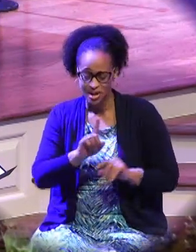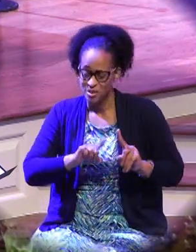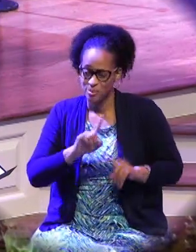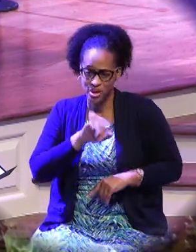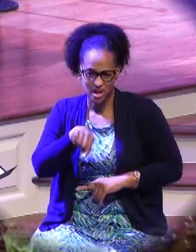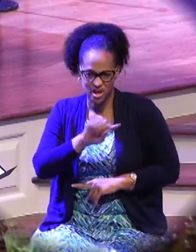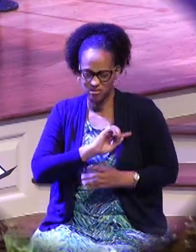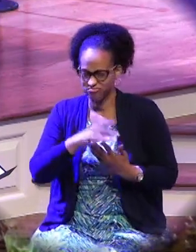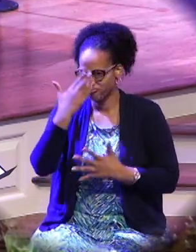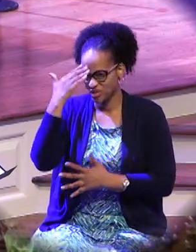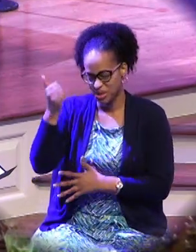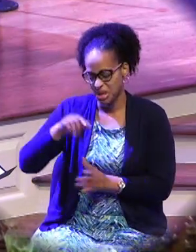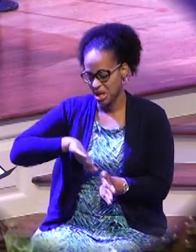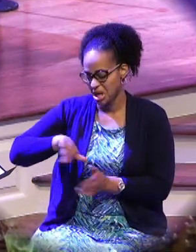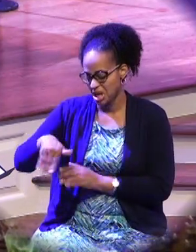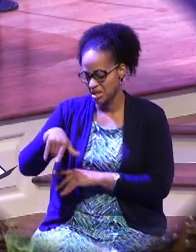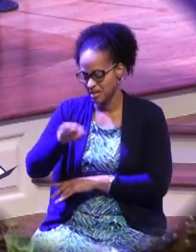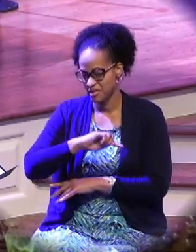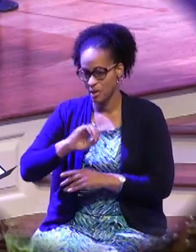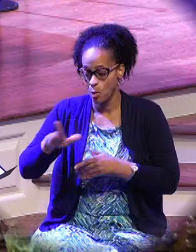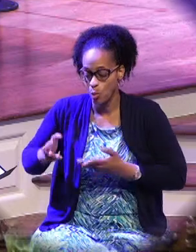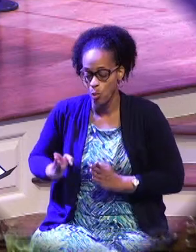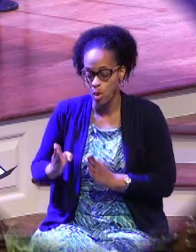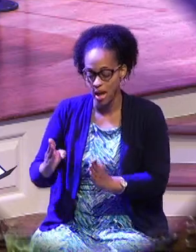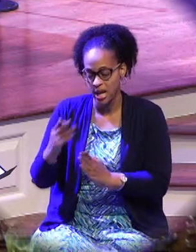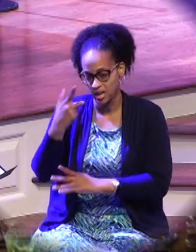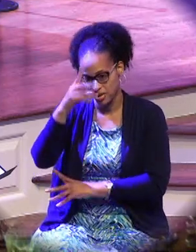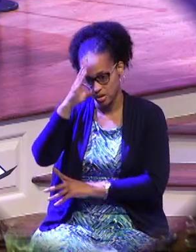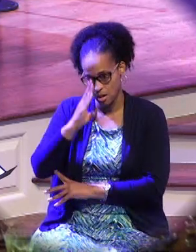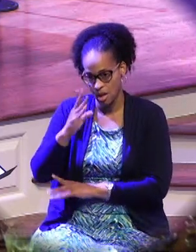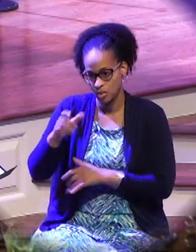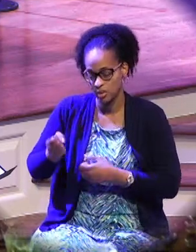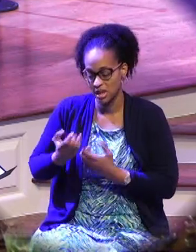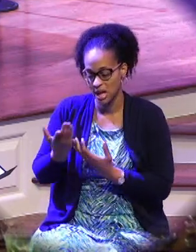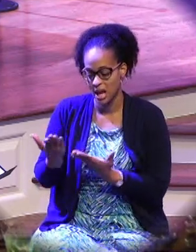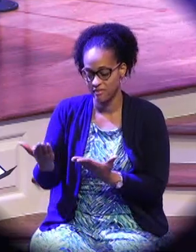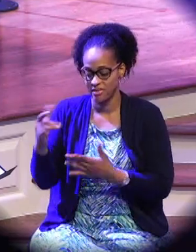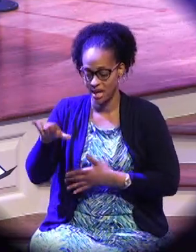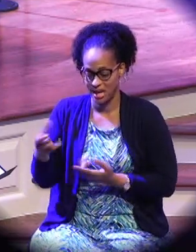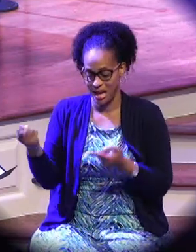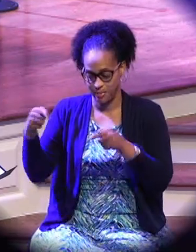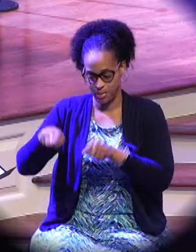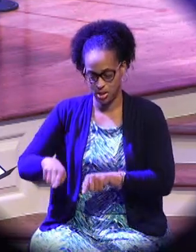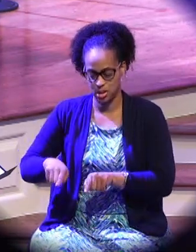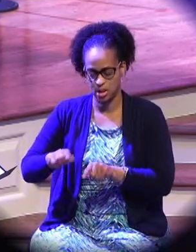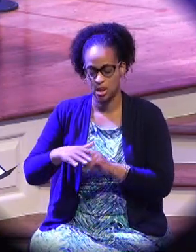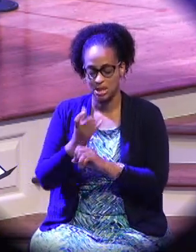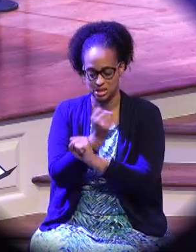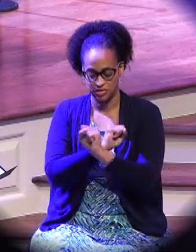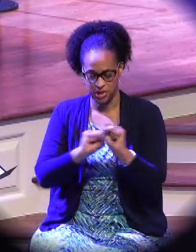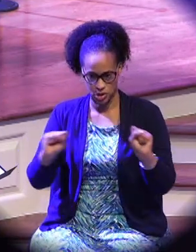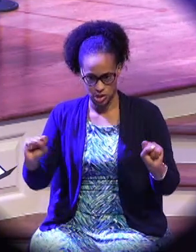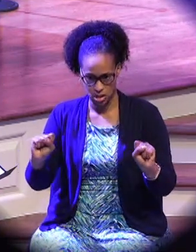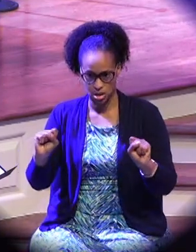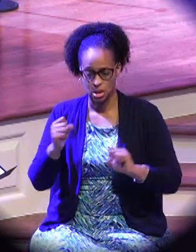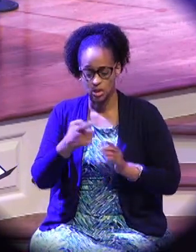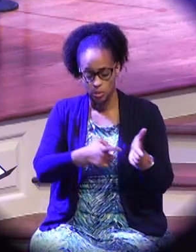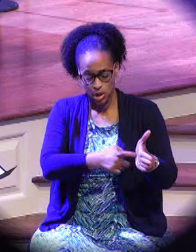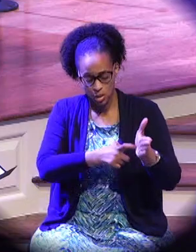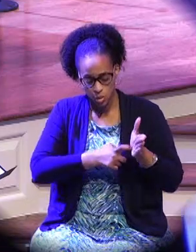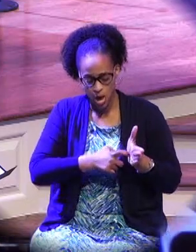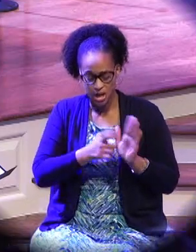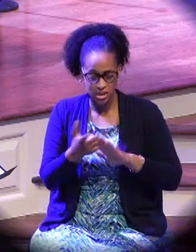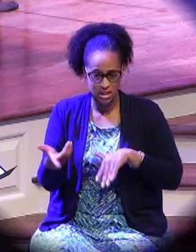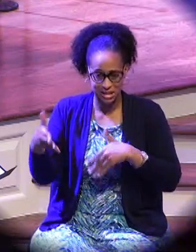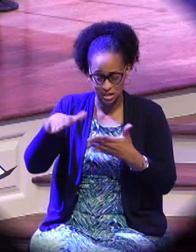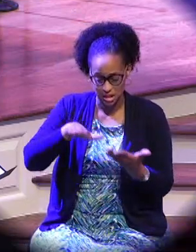to the wayside the means that God would bring about this salvation. So that it really required the